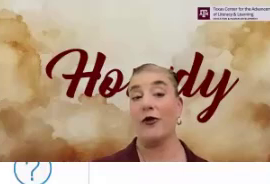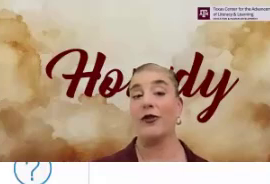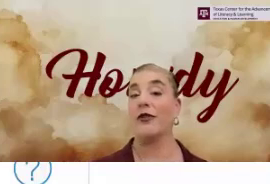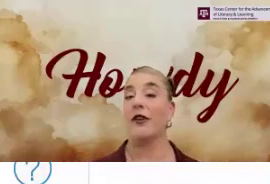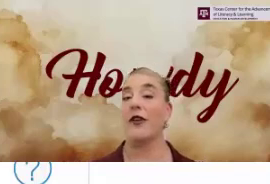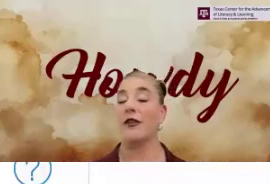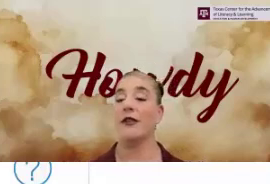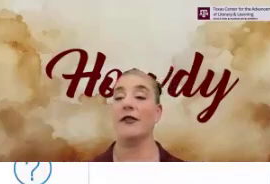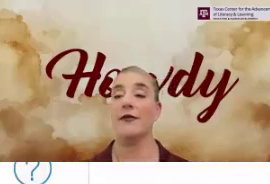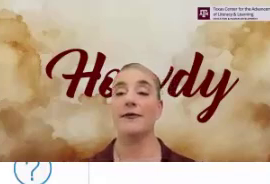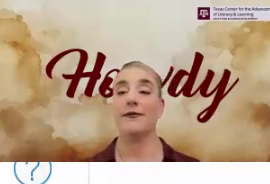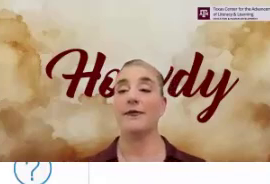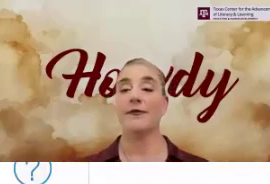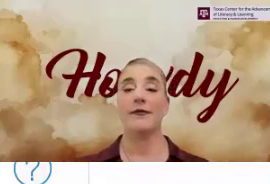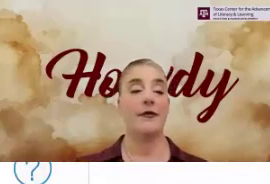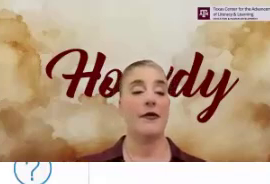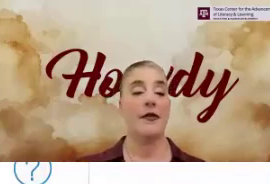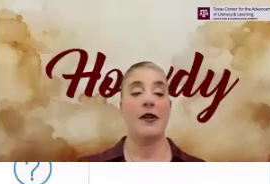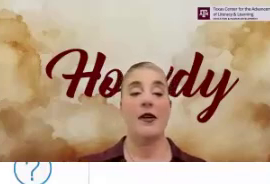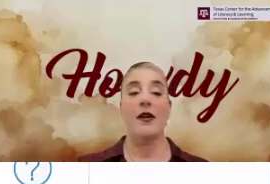picture reinforces.